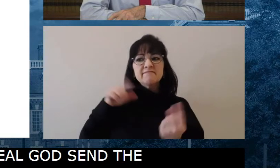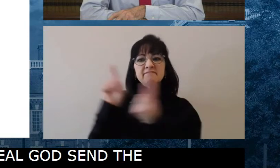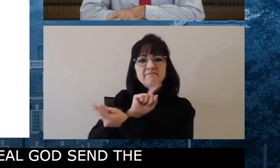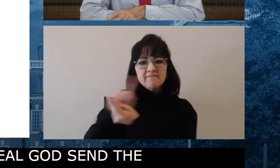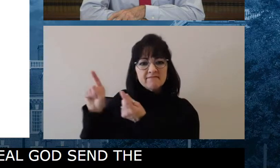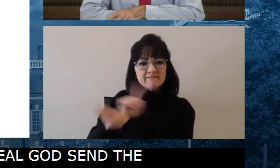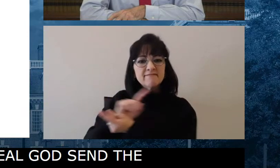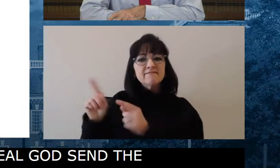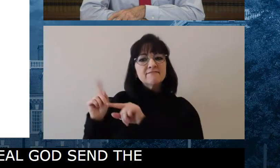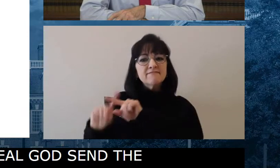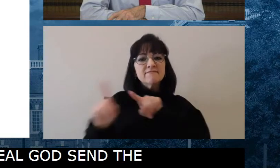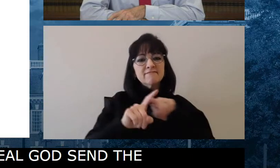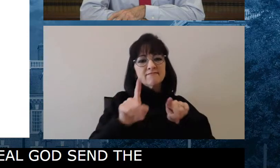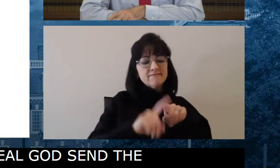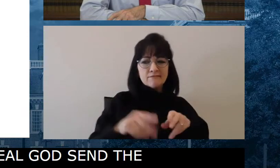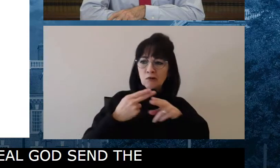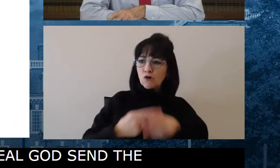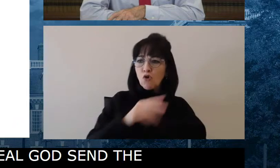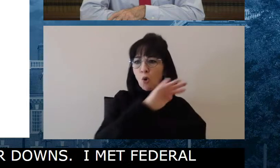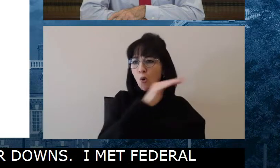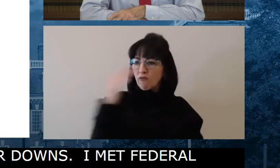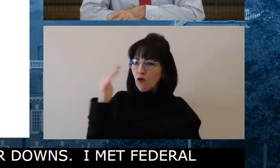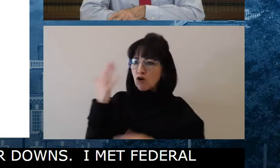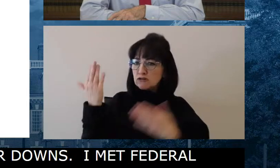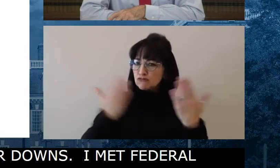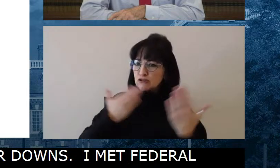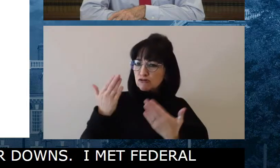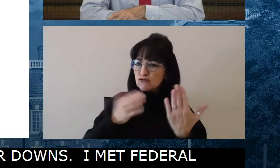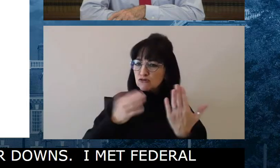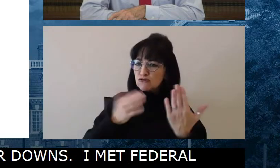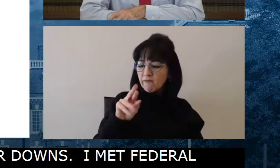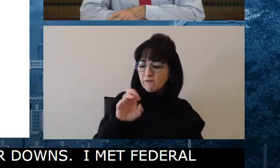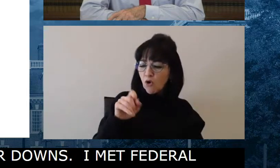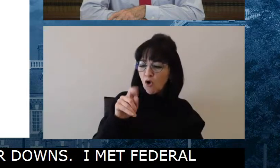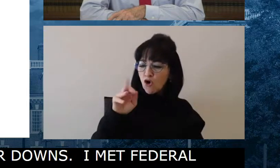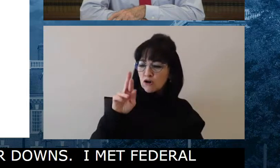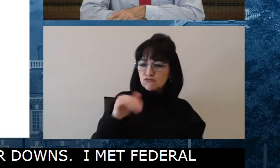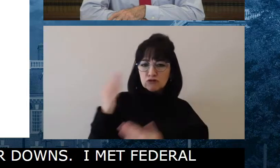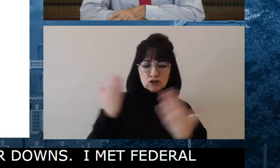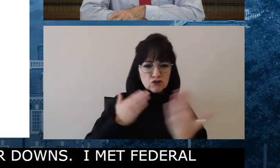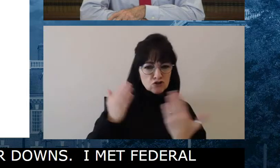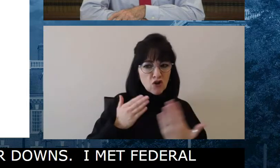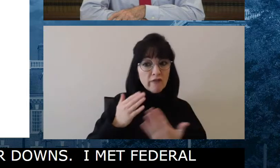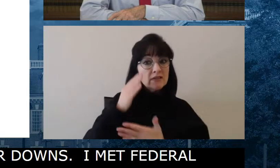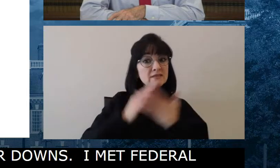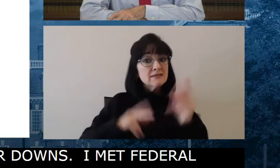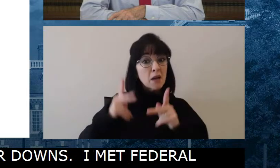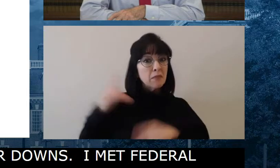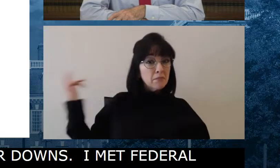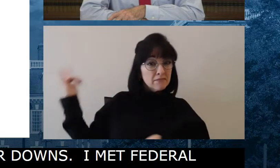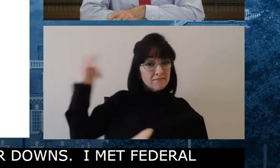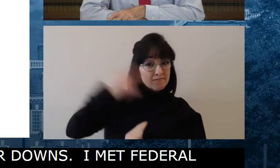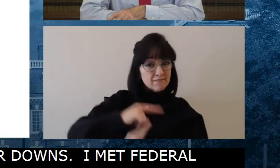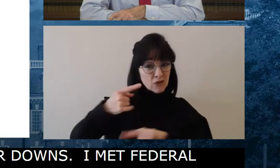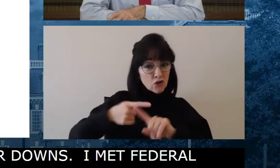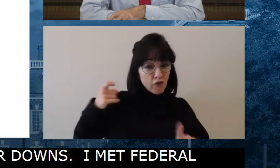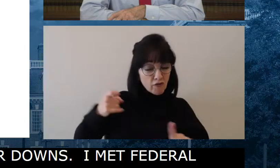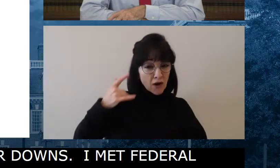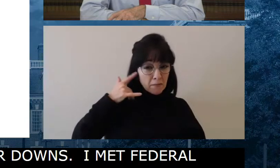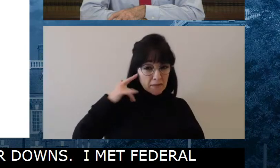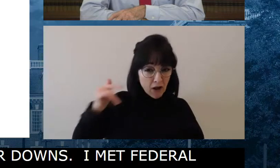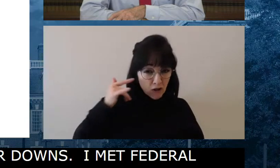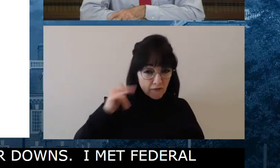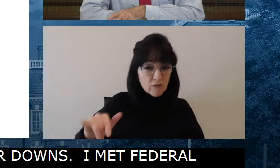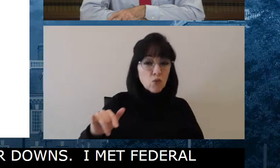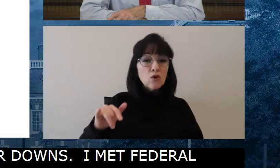Service, you name it, to national parks. They came as far away as California, state of Washington, Montana. One